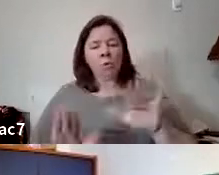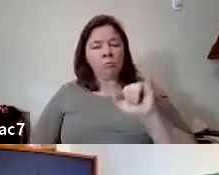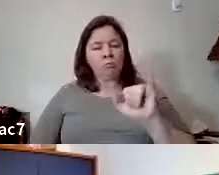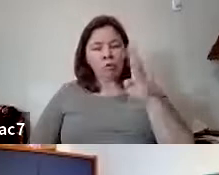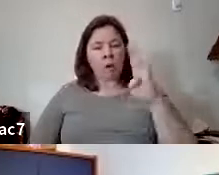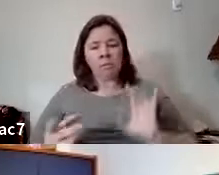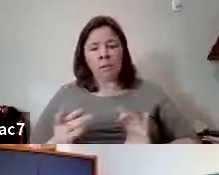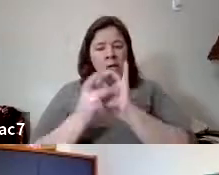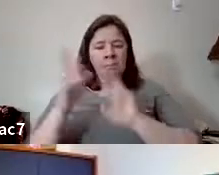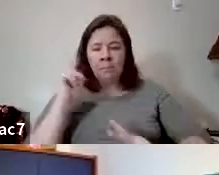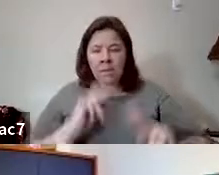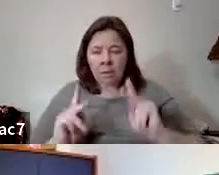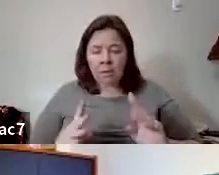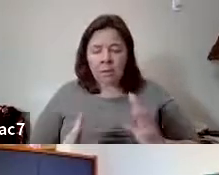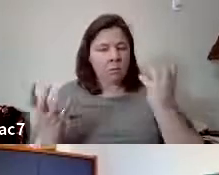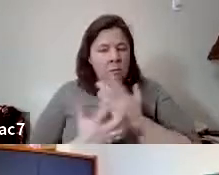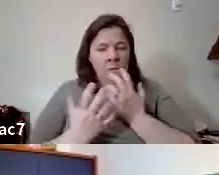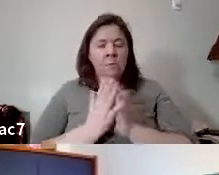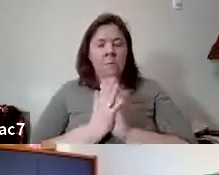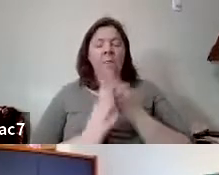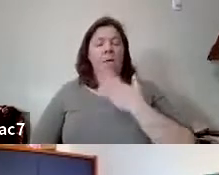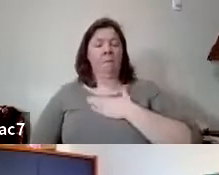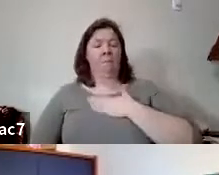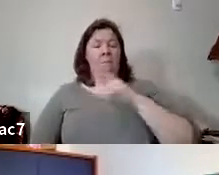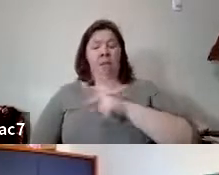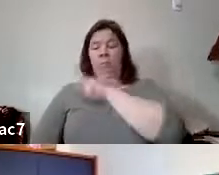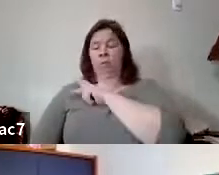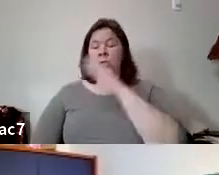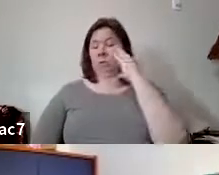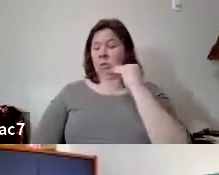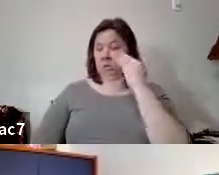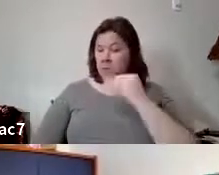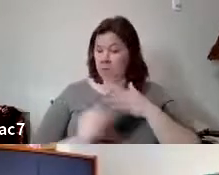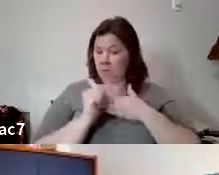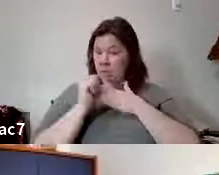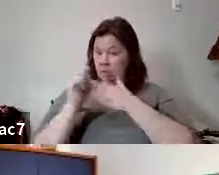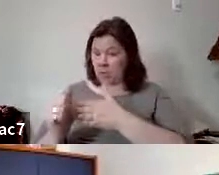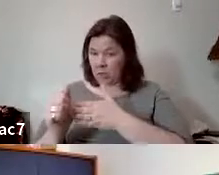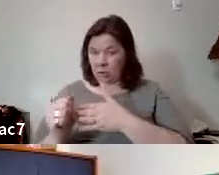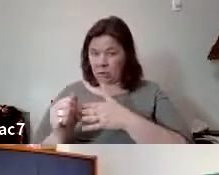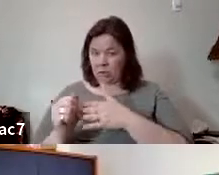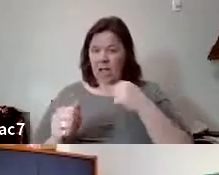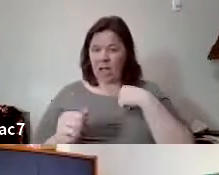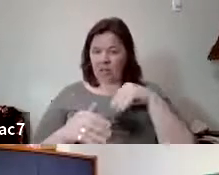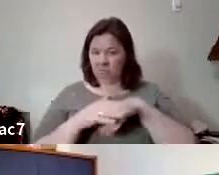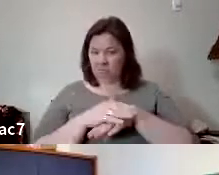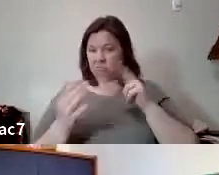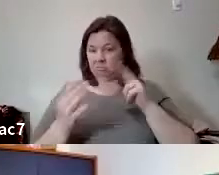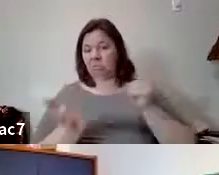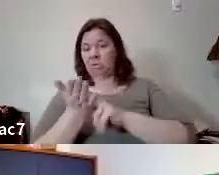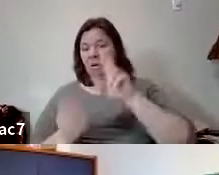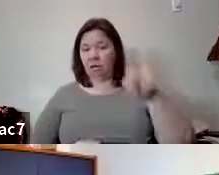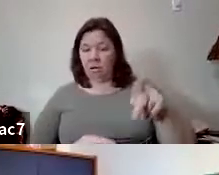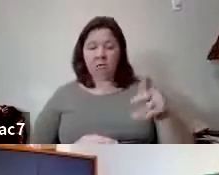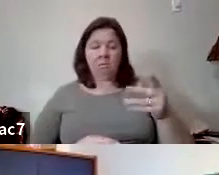people. But from my own personal experience, as far as leaders are concerned, when I got in, like I said, I signed up. And